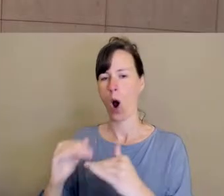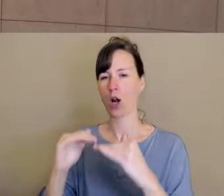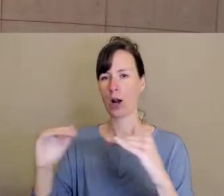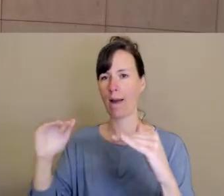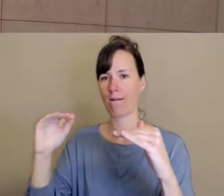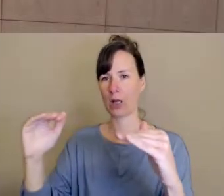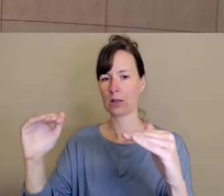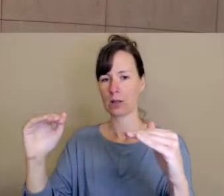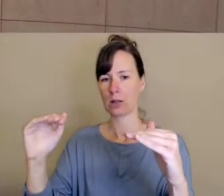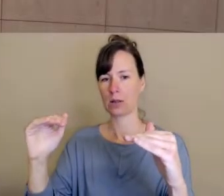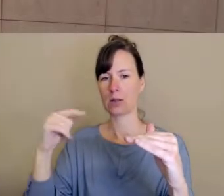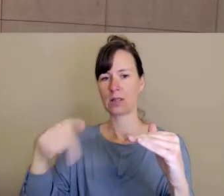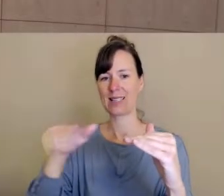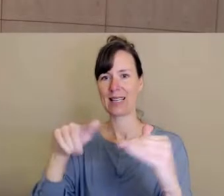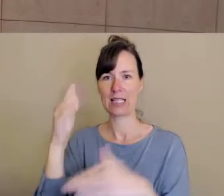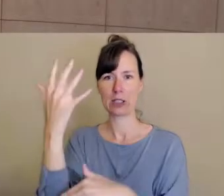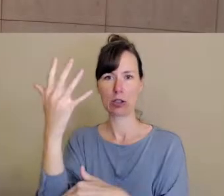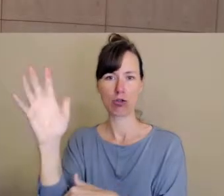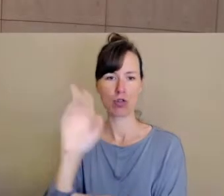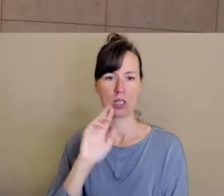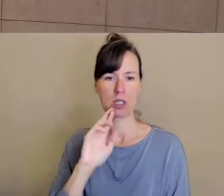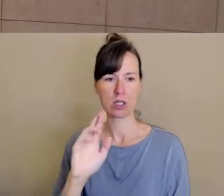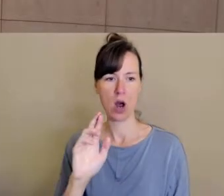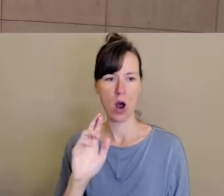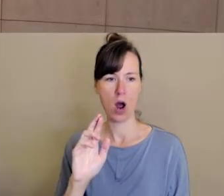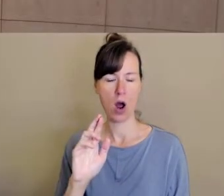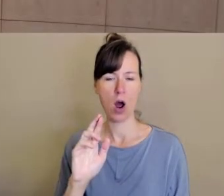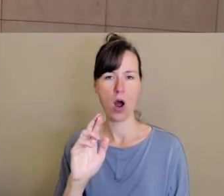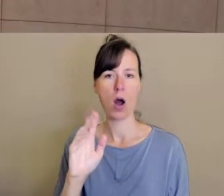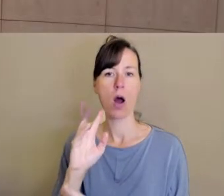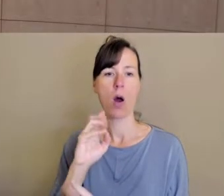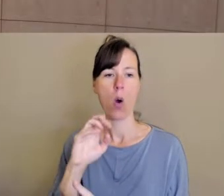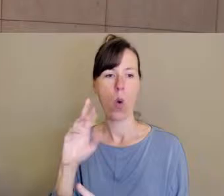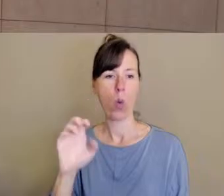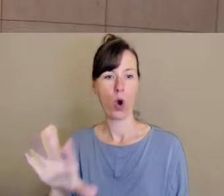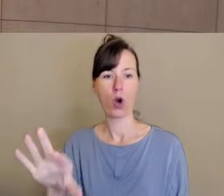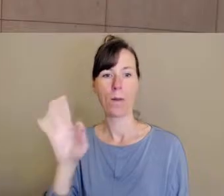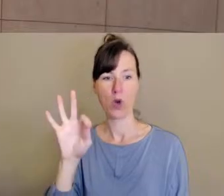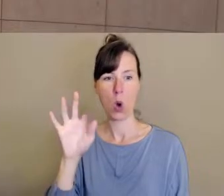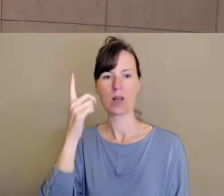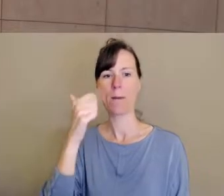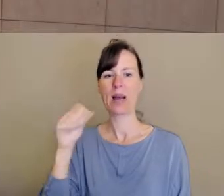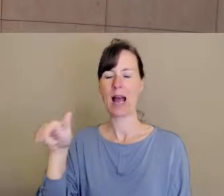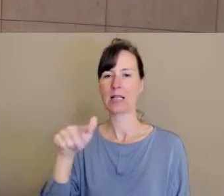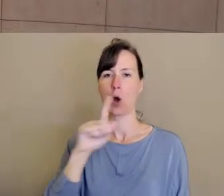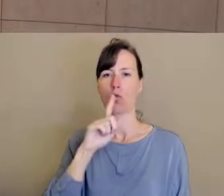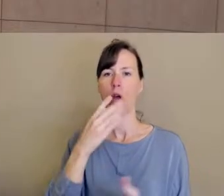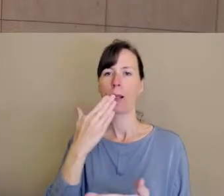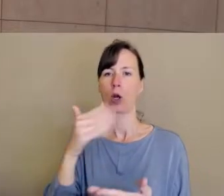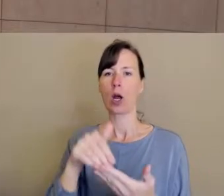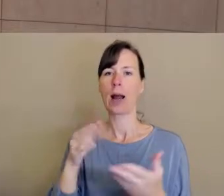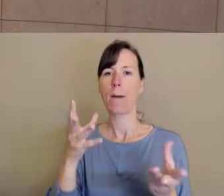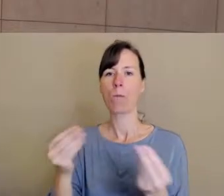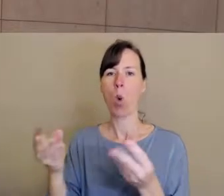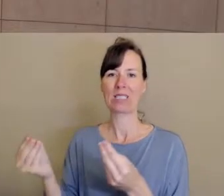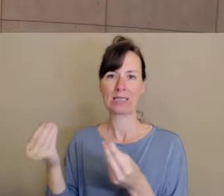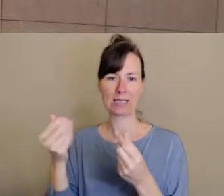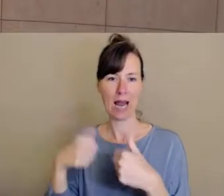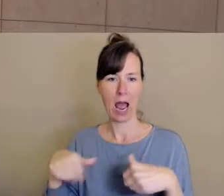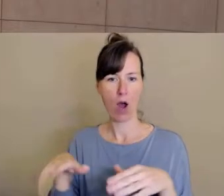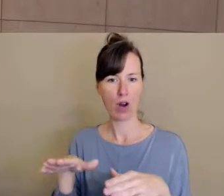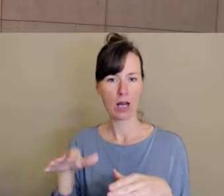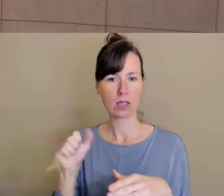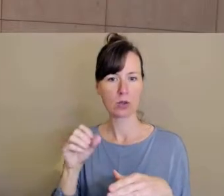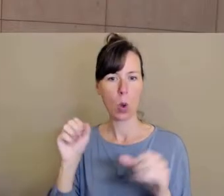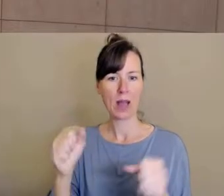trees were selected because they're good in moist areas, so they can help maintain